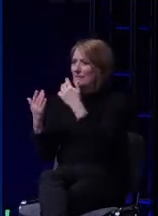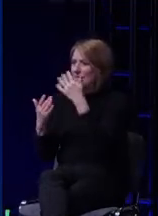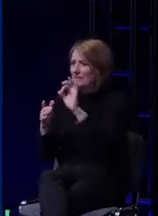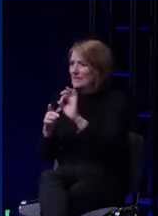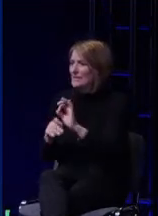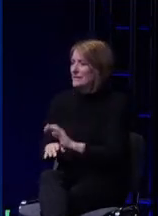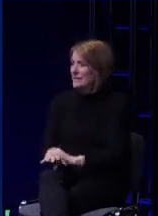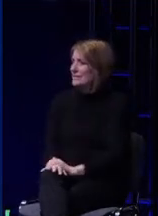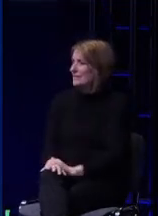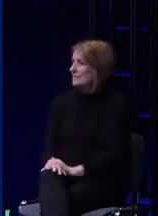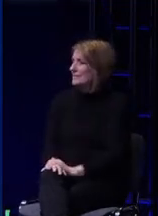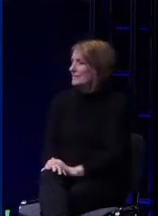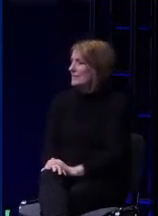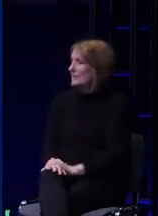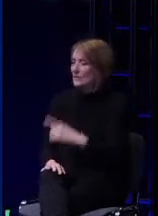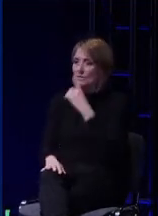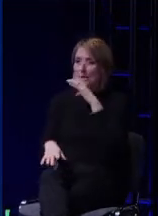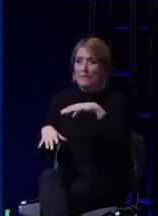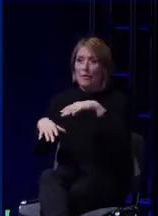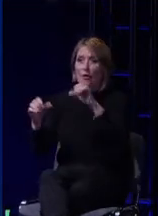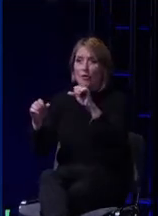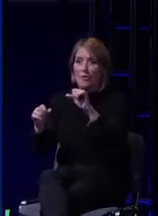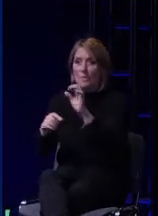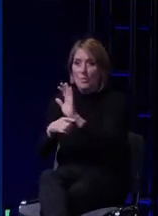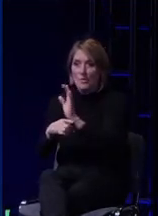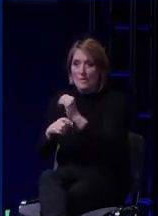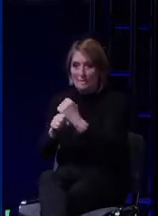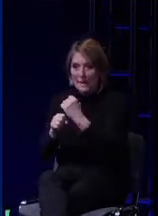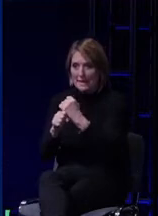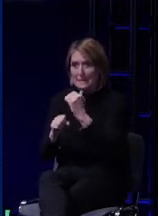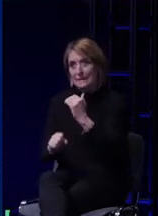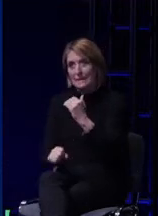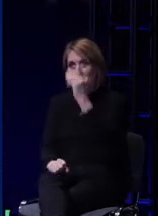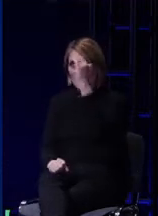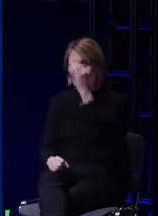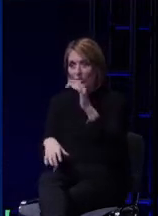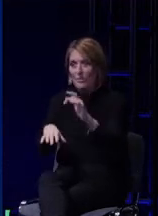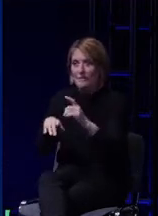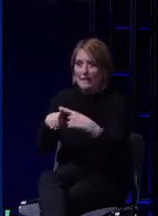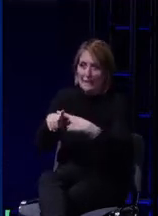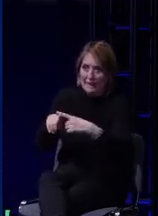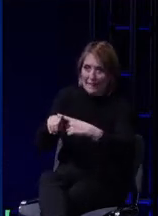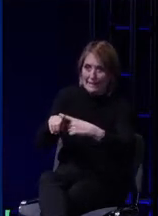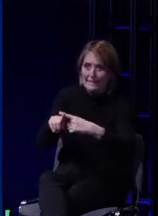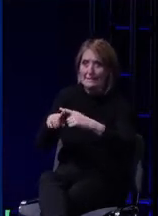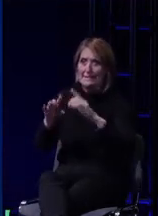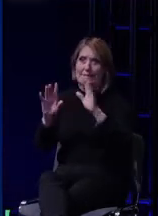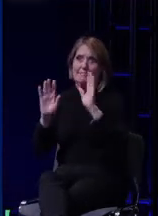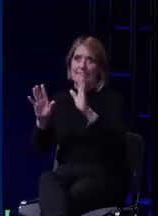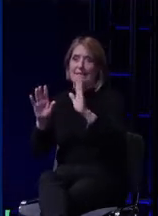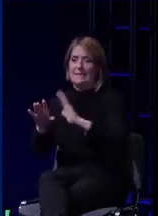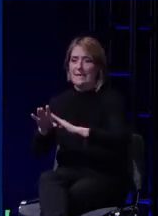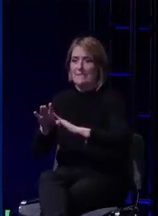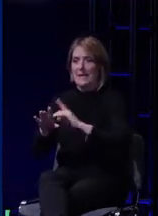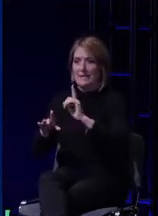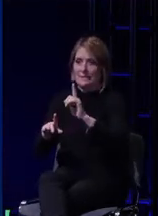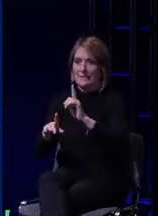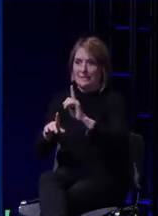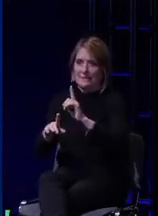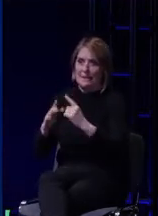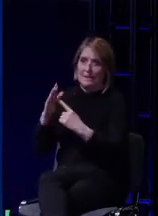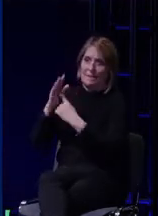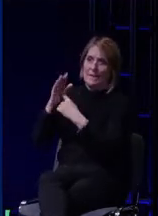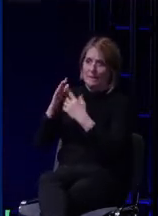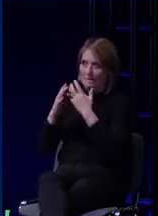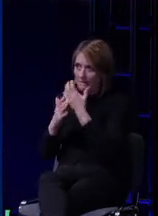find a horror movie made in Britain in the north of England, that's where it was set. That was sort of the peak. So we